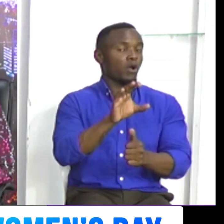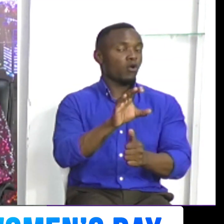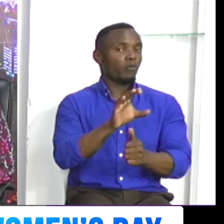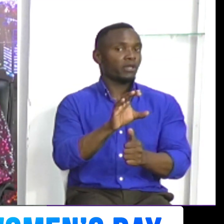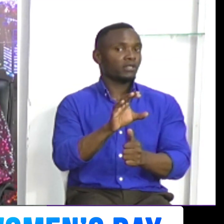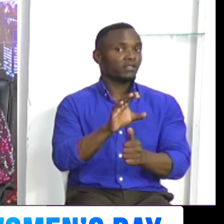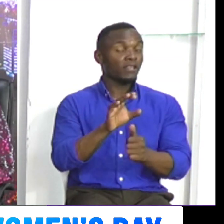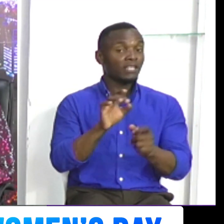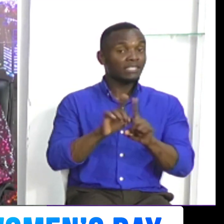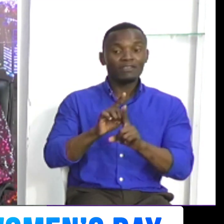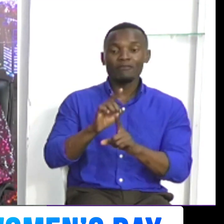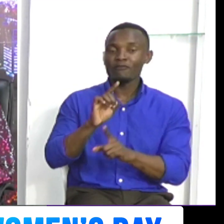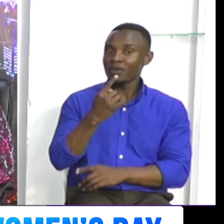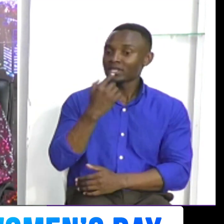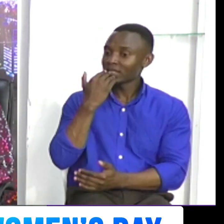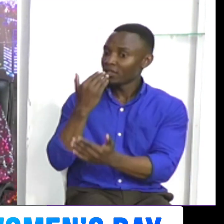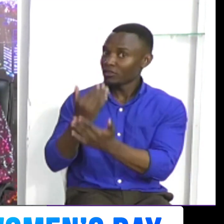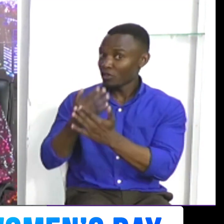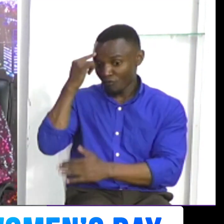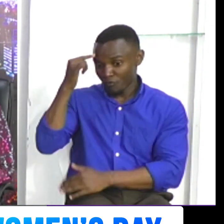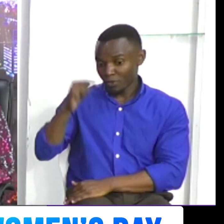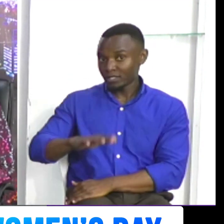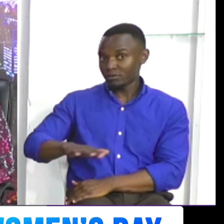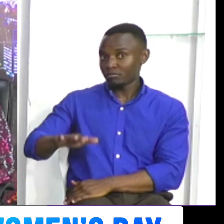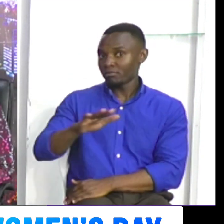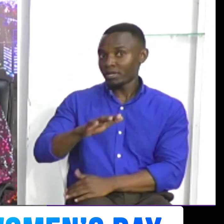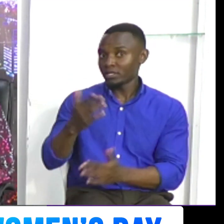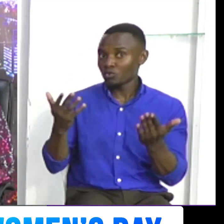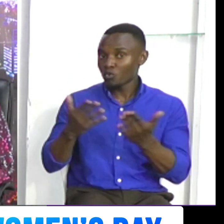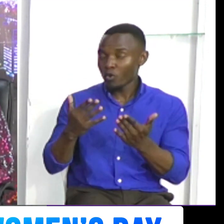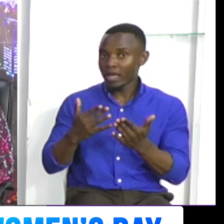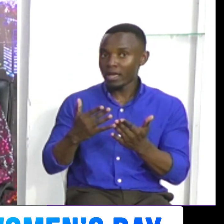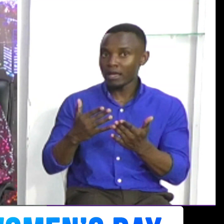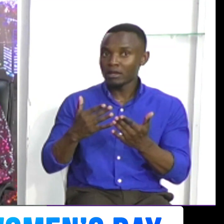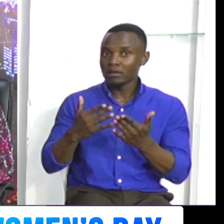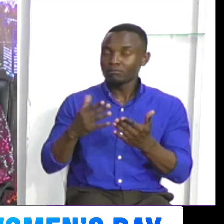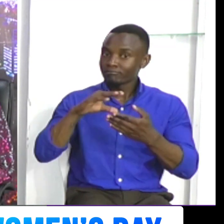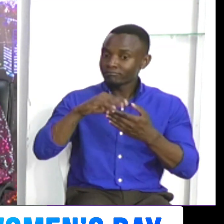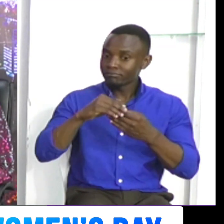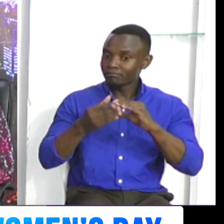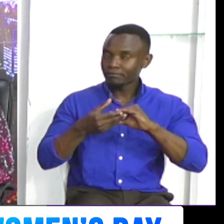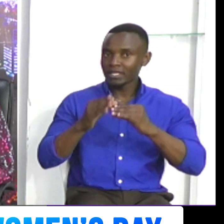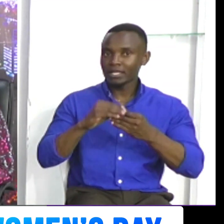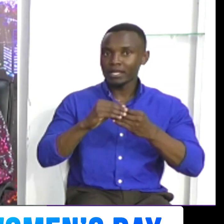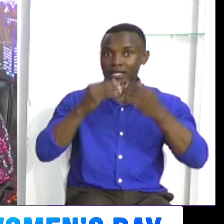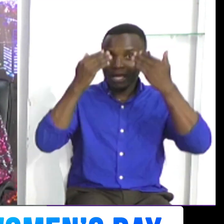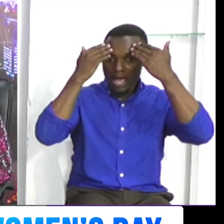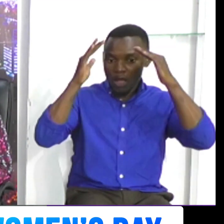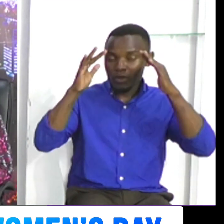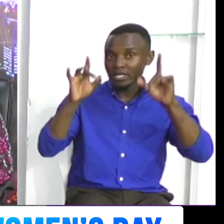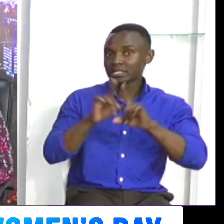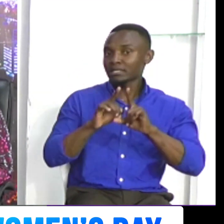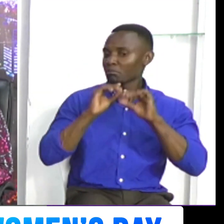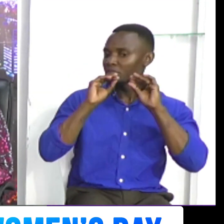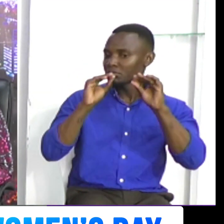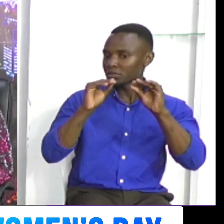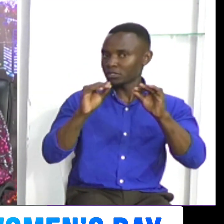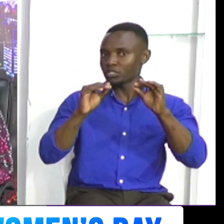thank you for holding such a beautiful forum where we create awareness and we sensitize the women on this is our right.